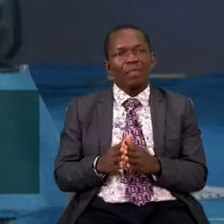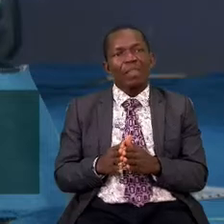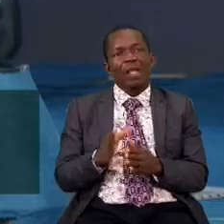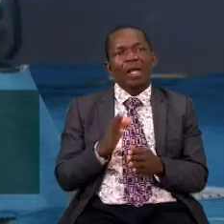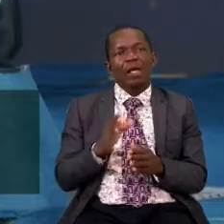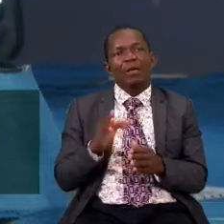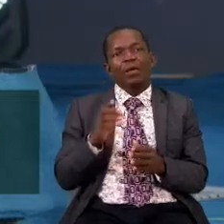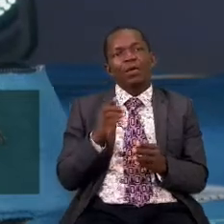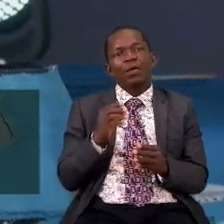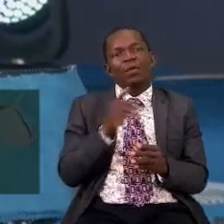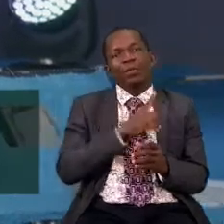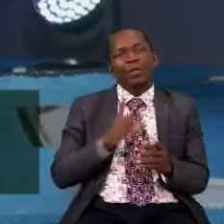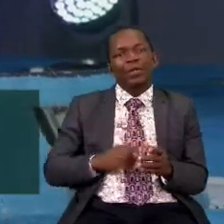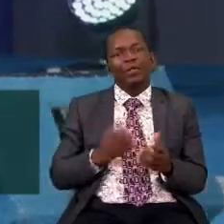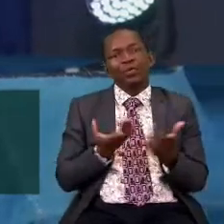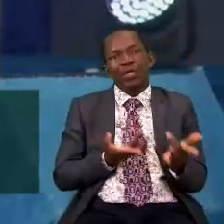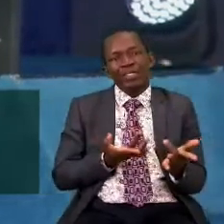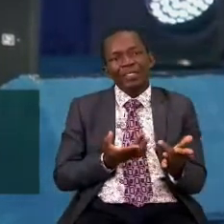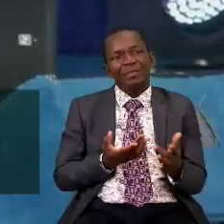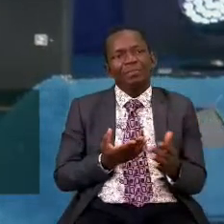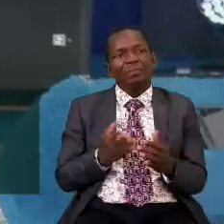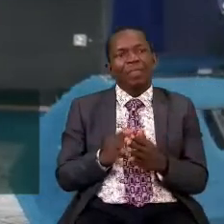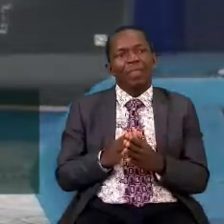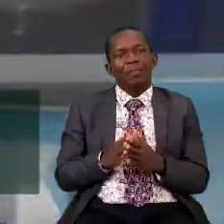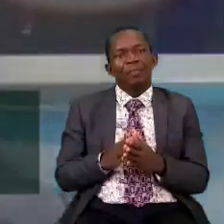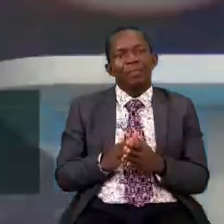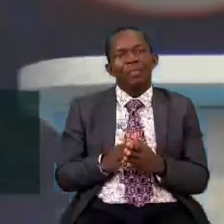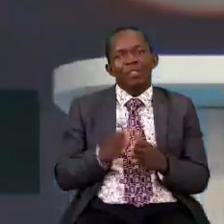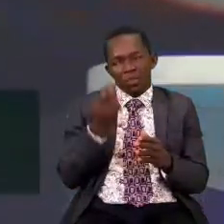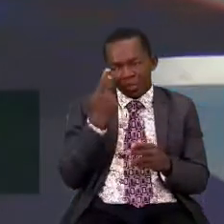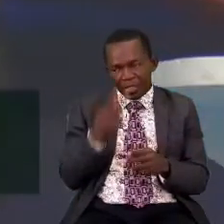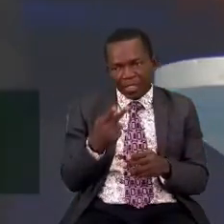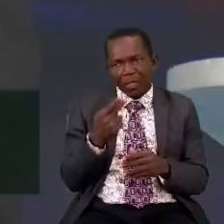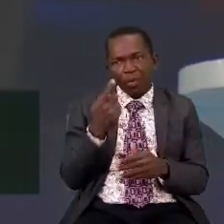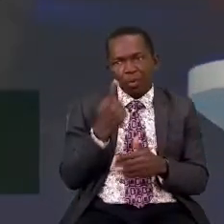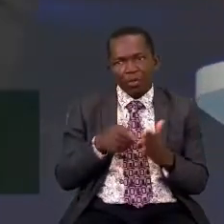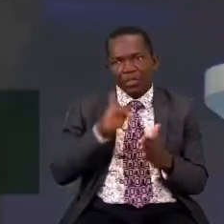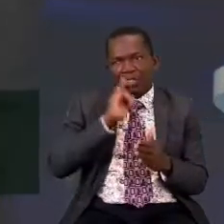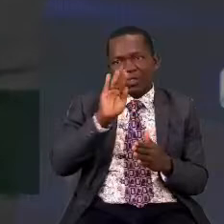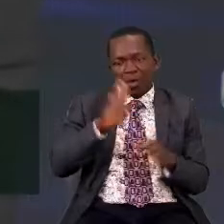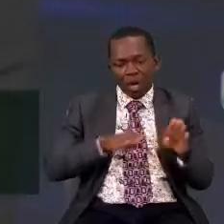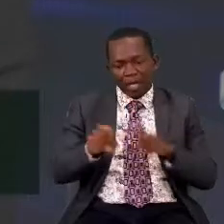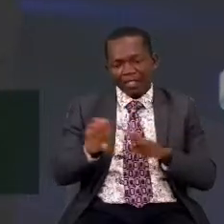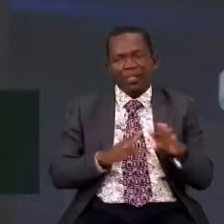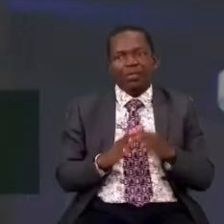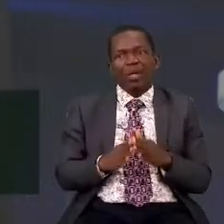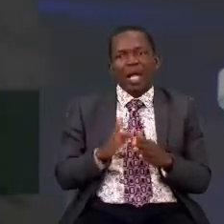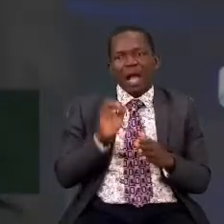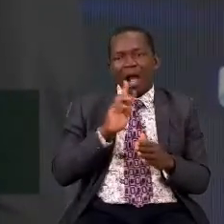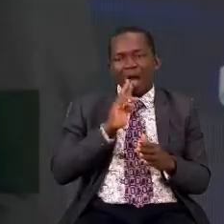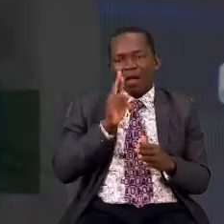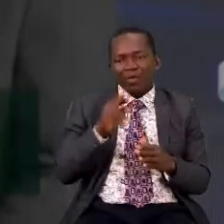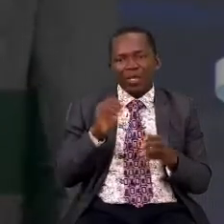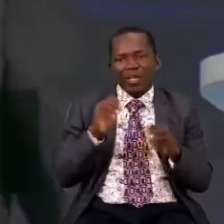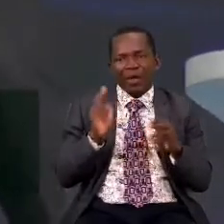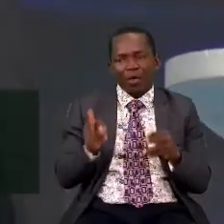man? Are you a hurry, hurry woman? Or do you wait? He waits and watches whether you